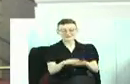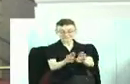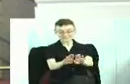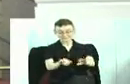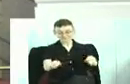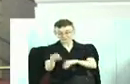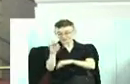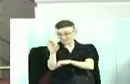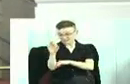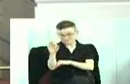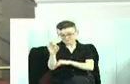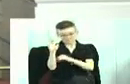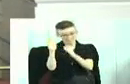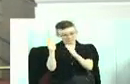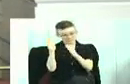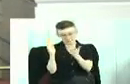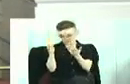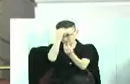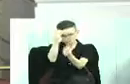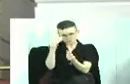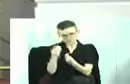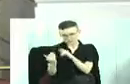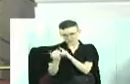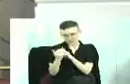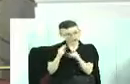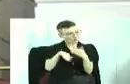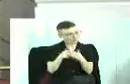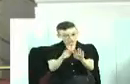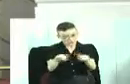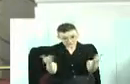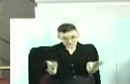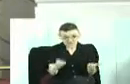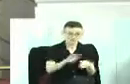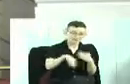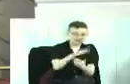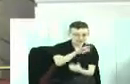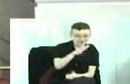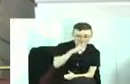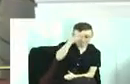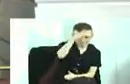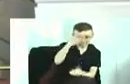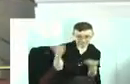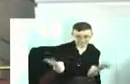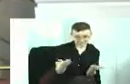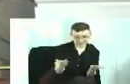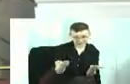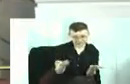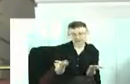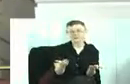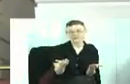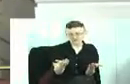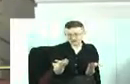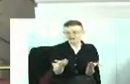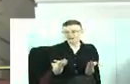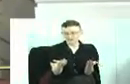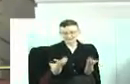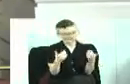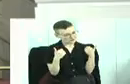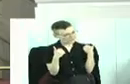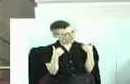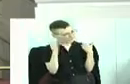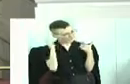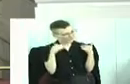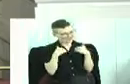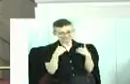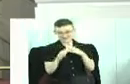has reminded us, for all of those children who are here and all the parents who have gathered with us today, that there is going to